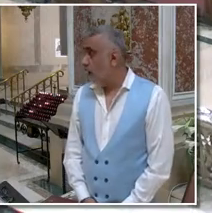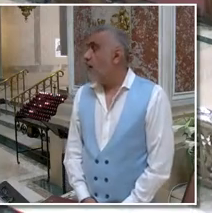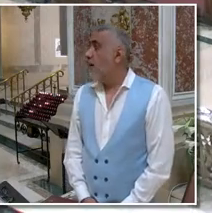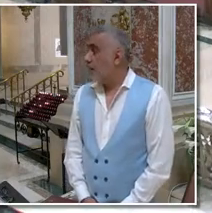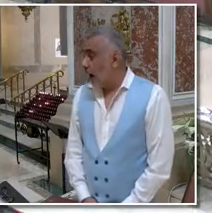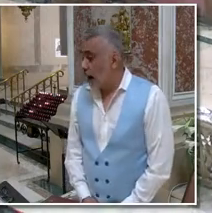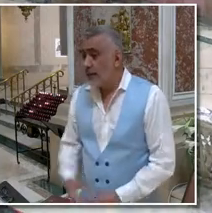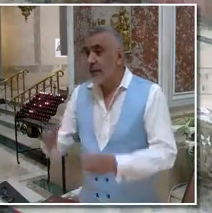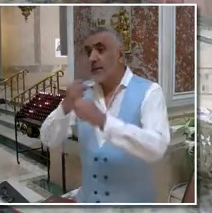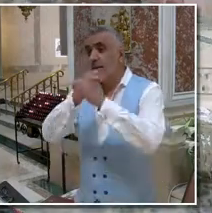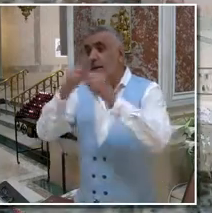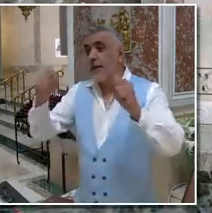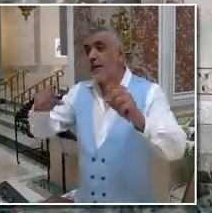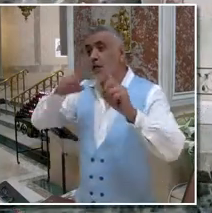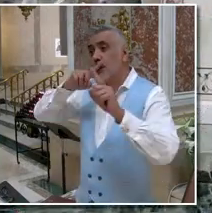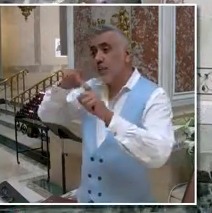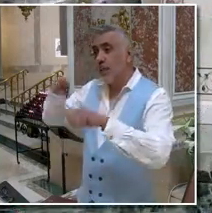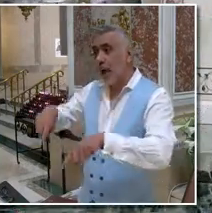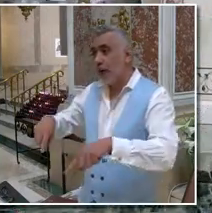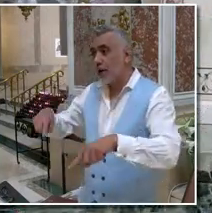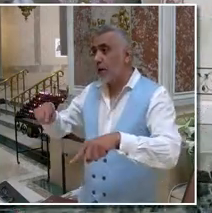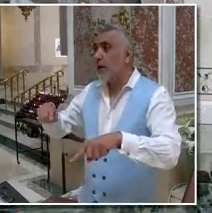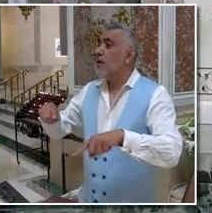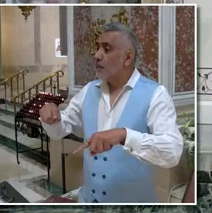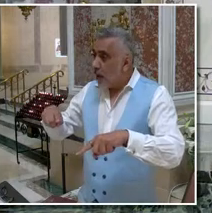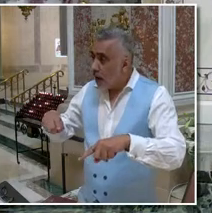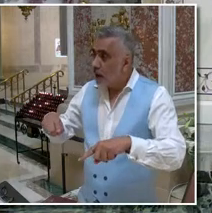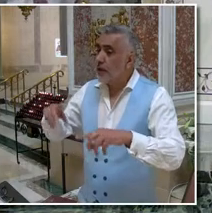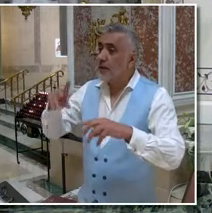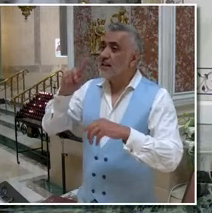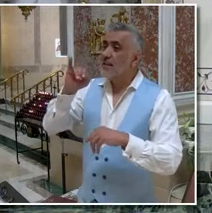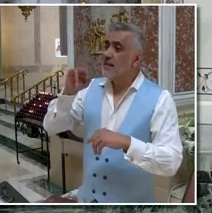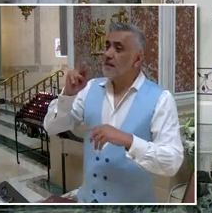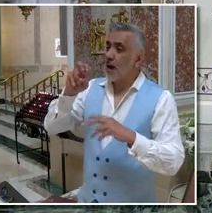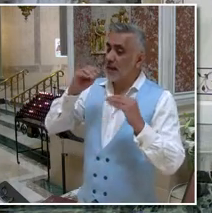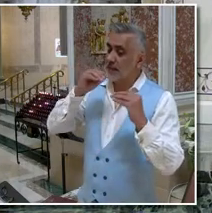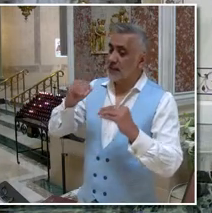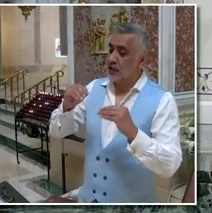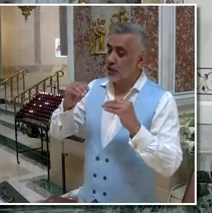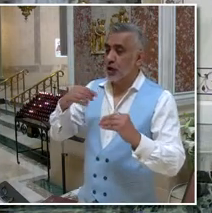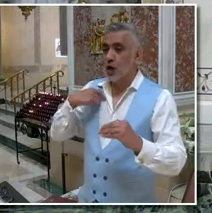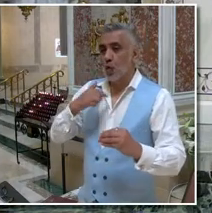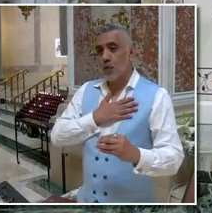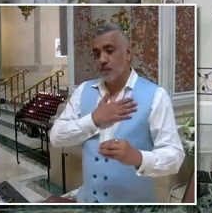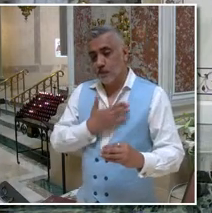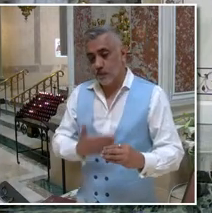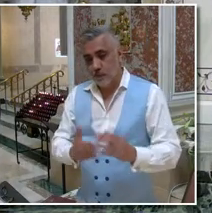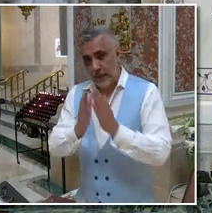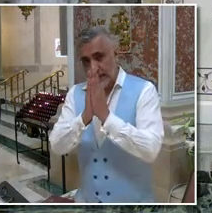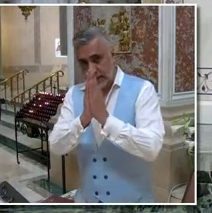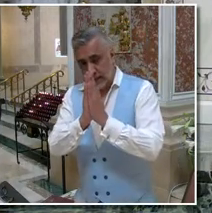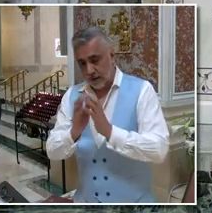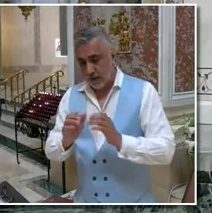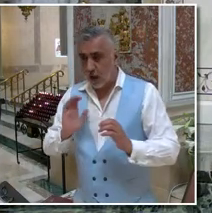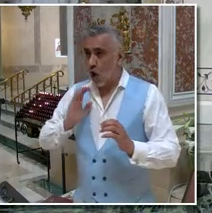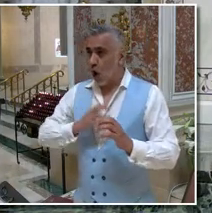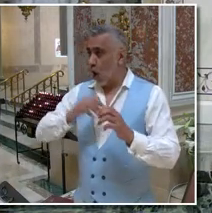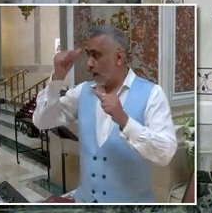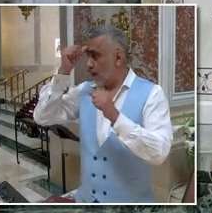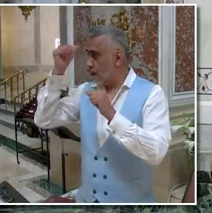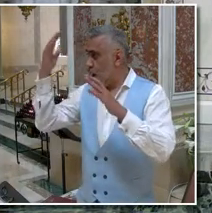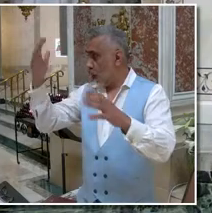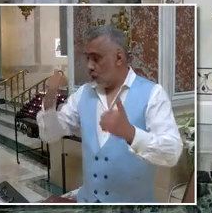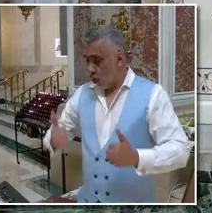At the Savior's command, informed by divine teaching, we dare to say, Our